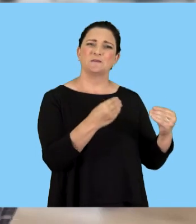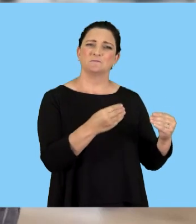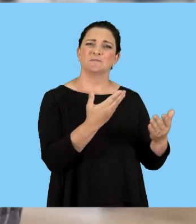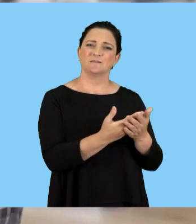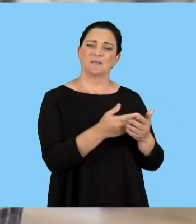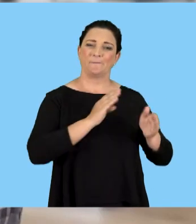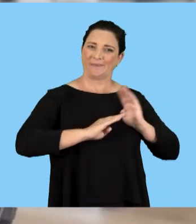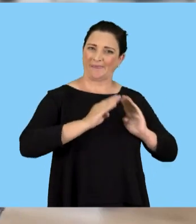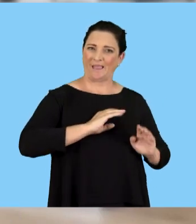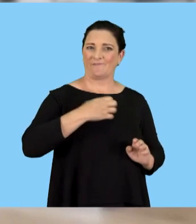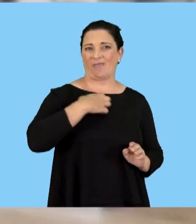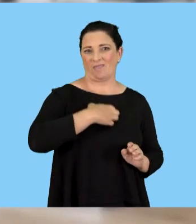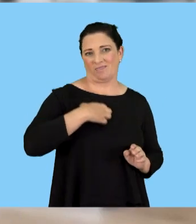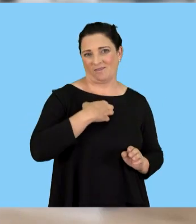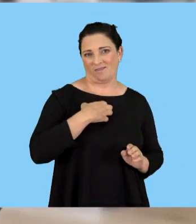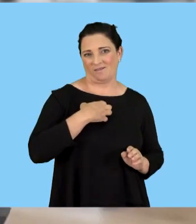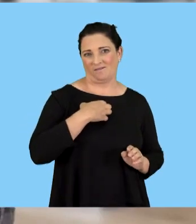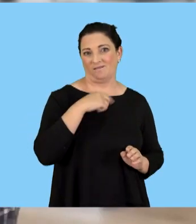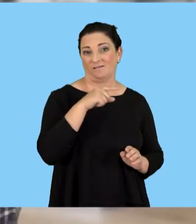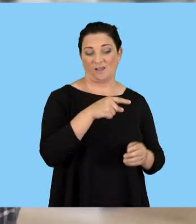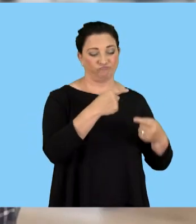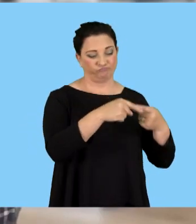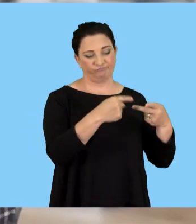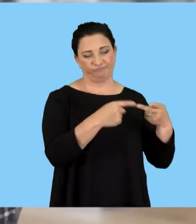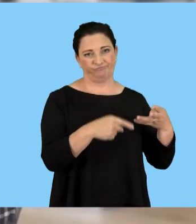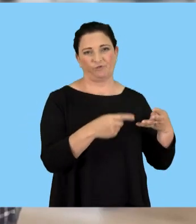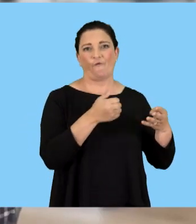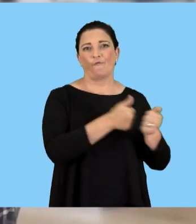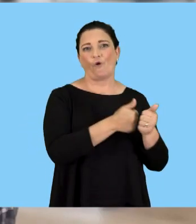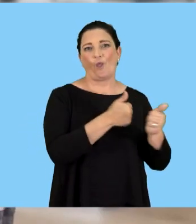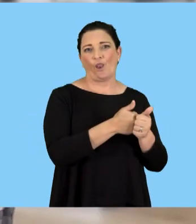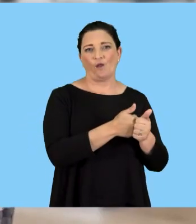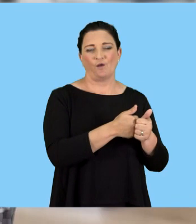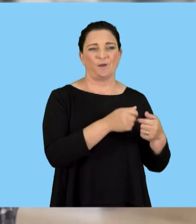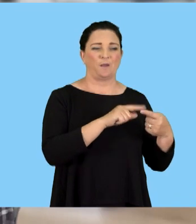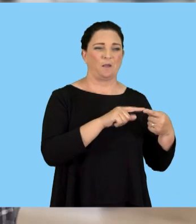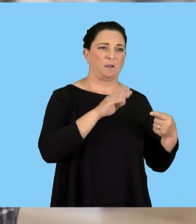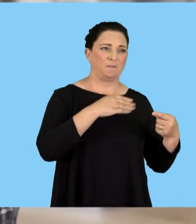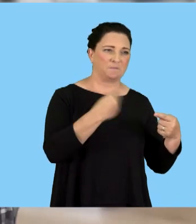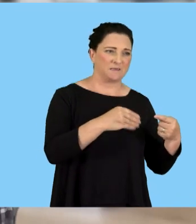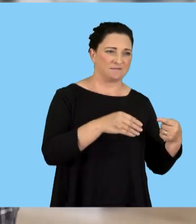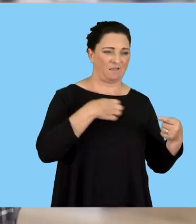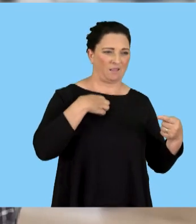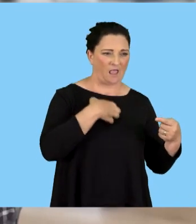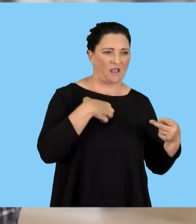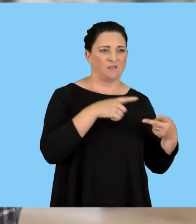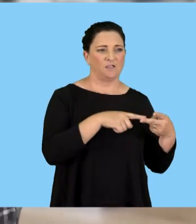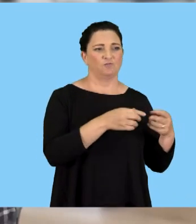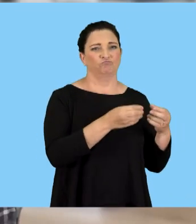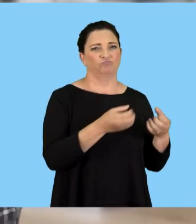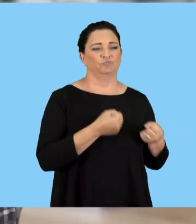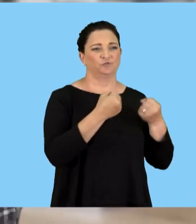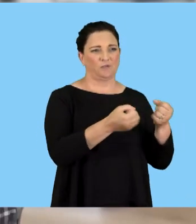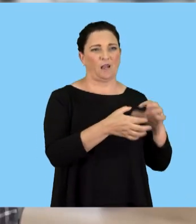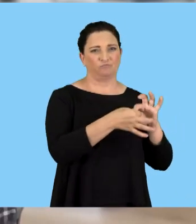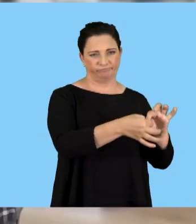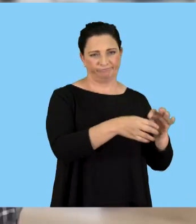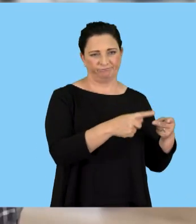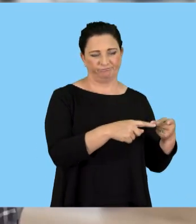which focuses on the business actively investing money into the community or resources. But when you look into corporate